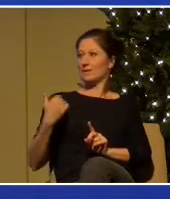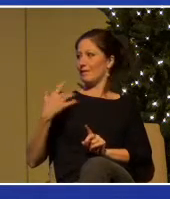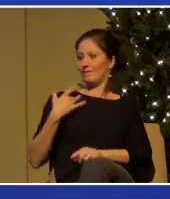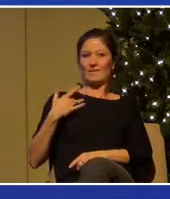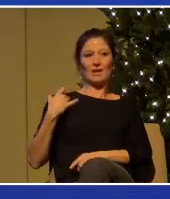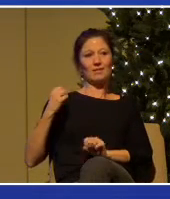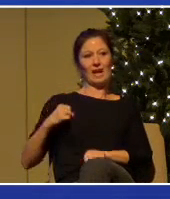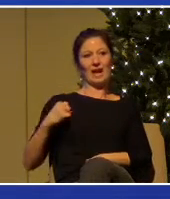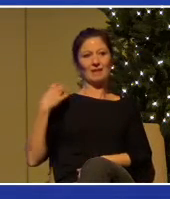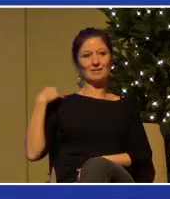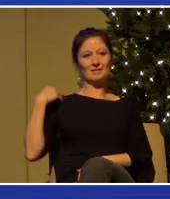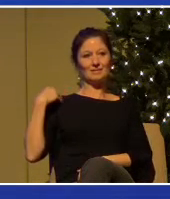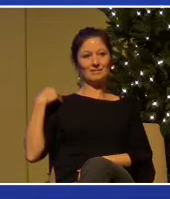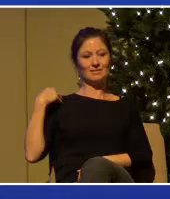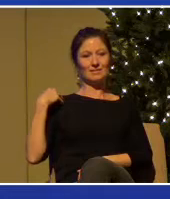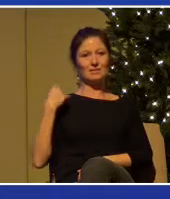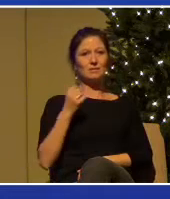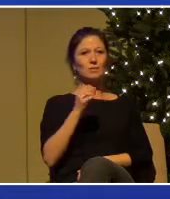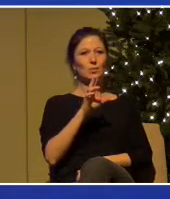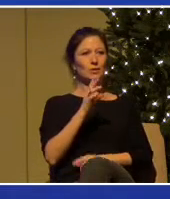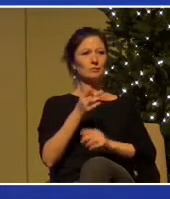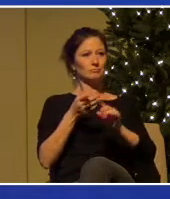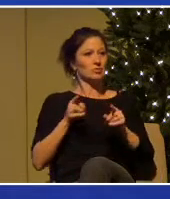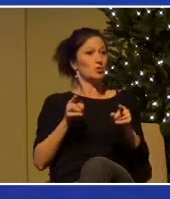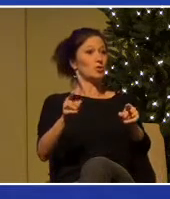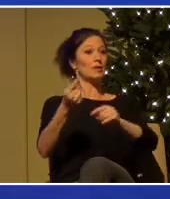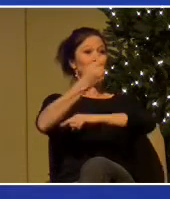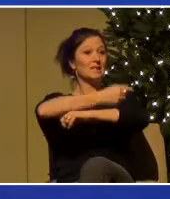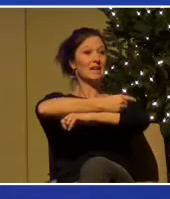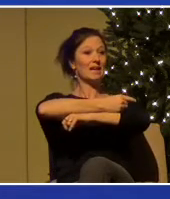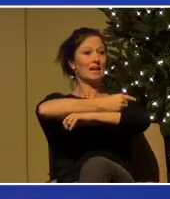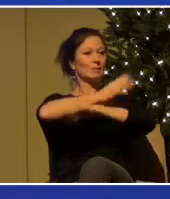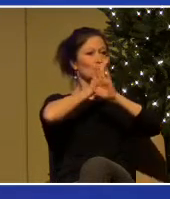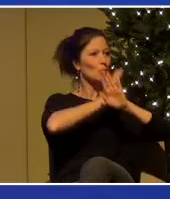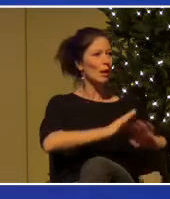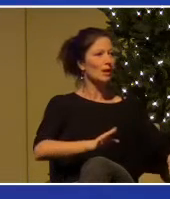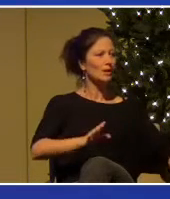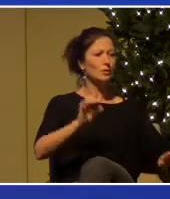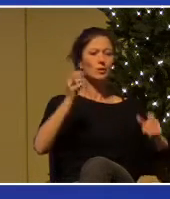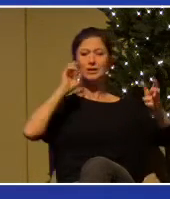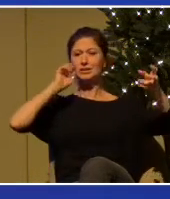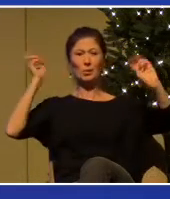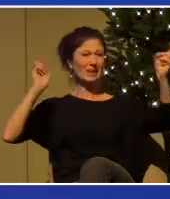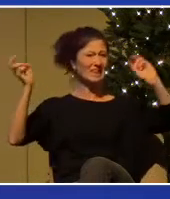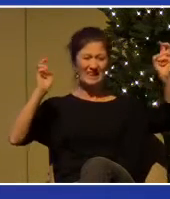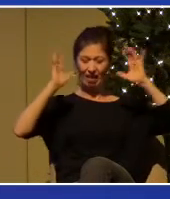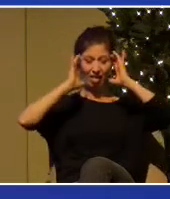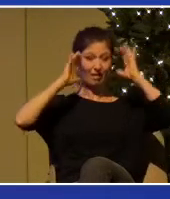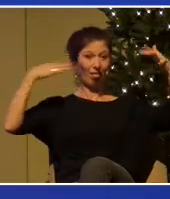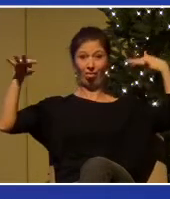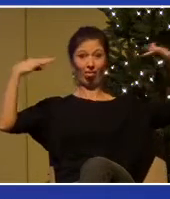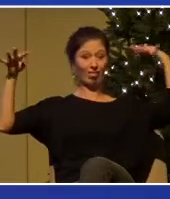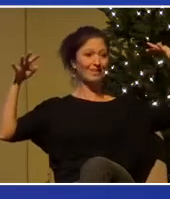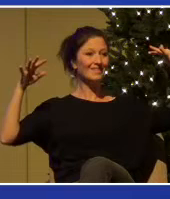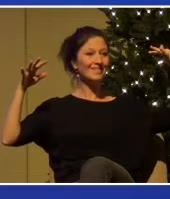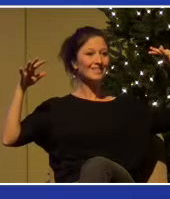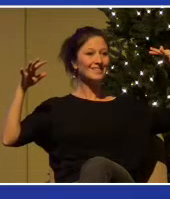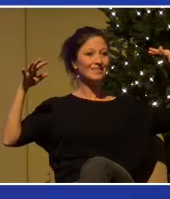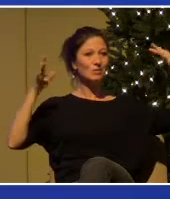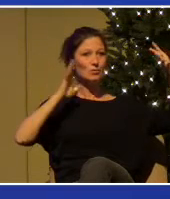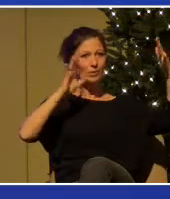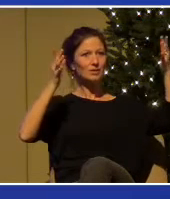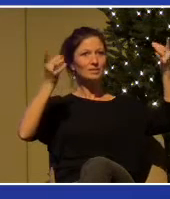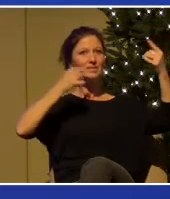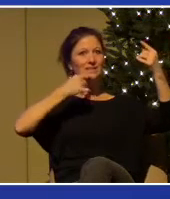comes to us in the quiet affairs of the day and in noisy places too. He comes sometimes to tell us to